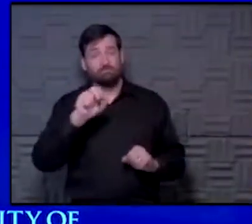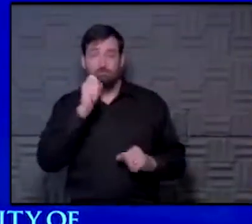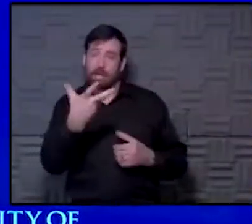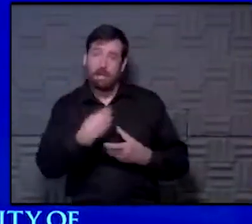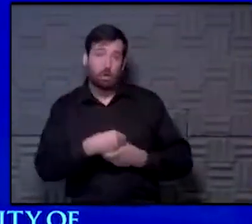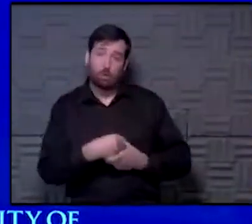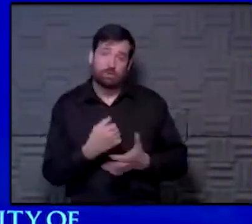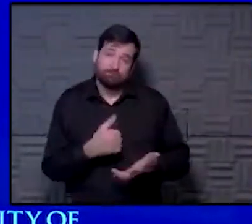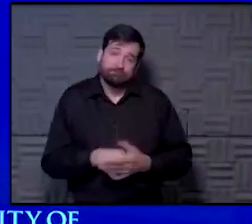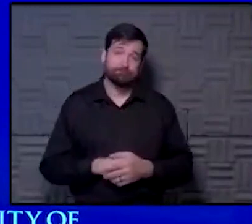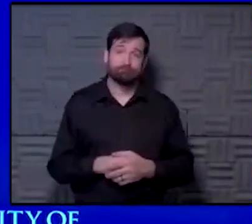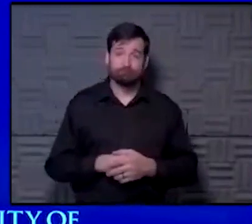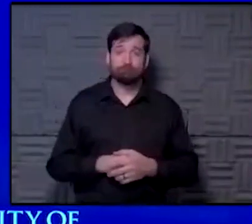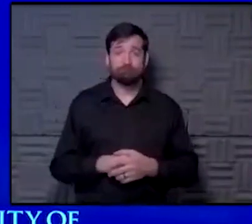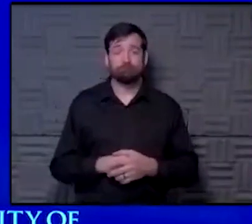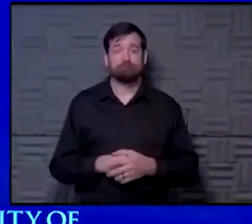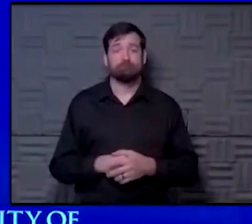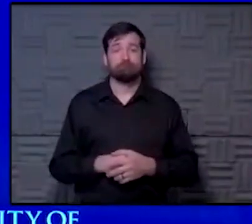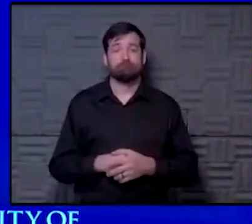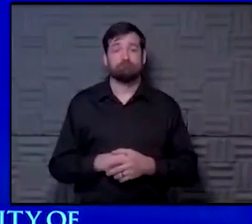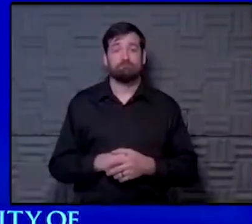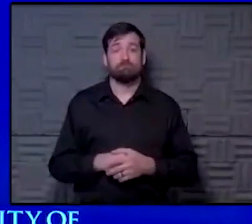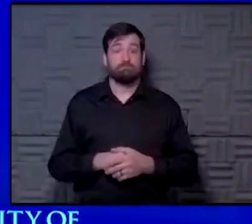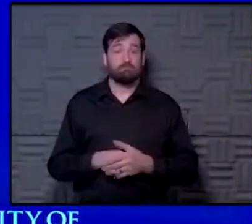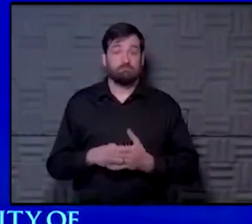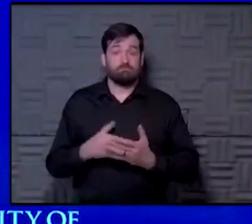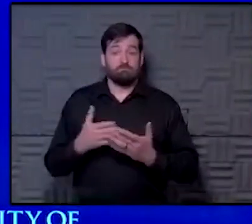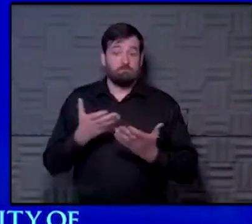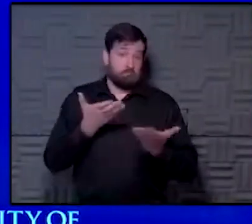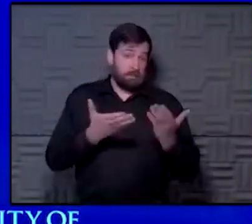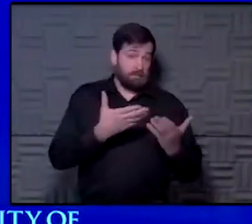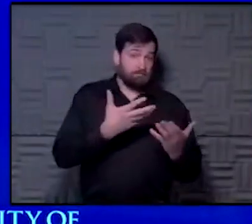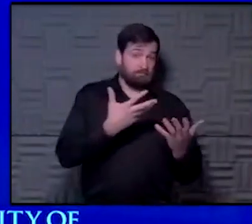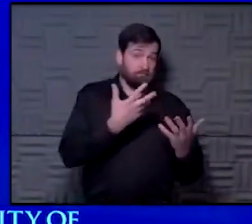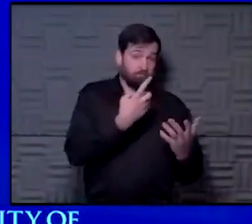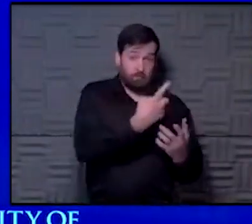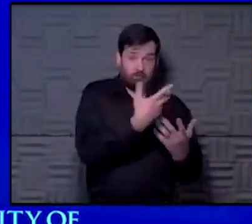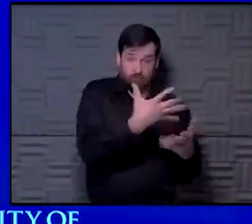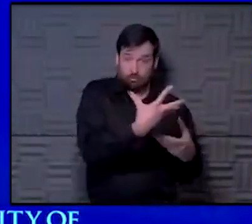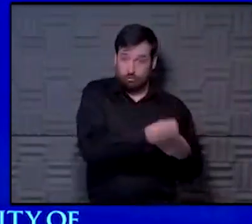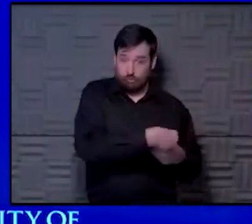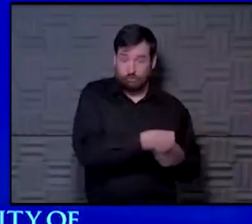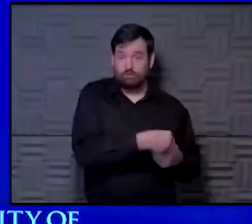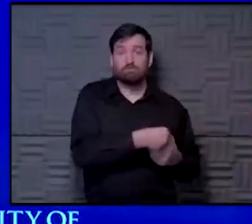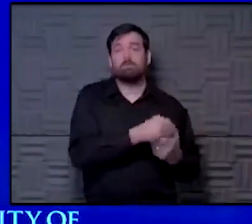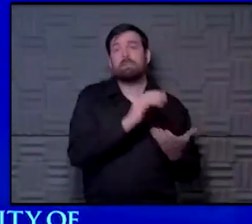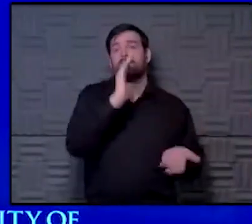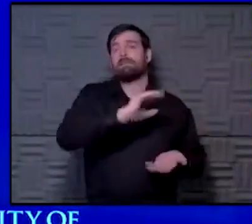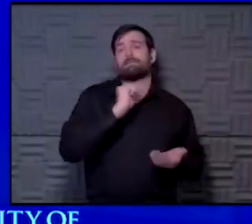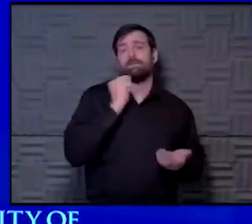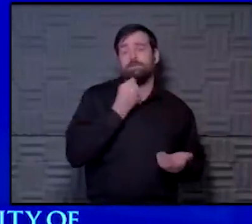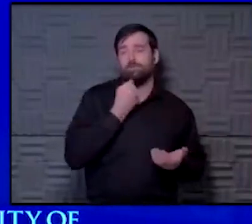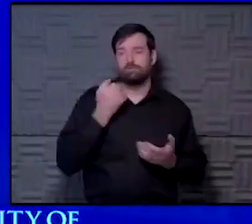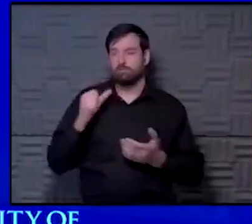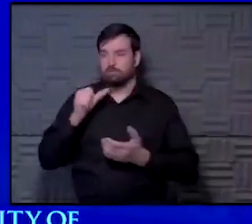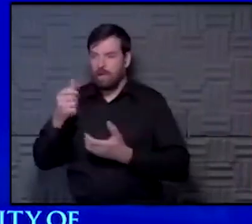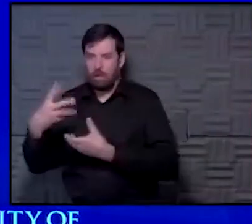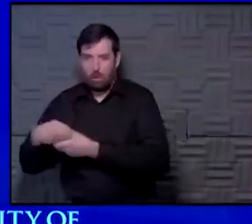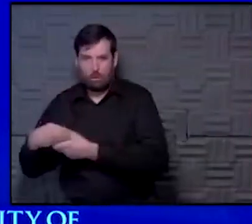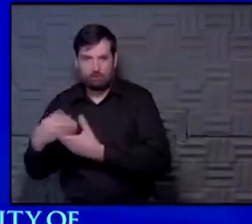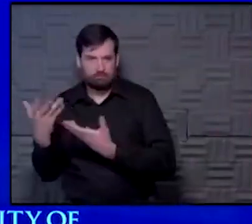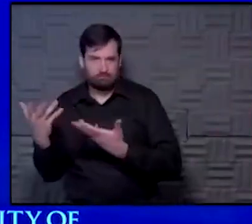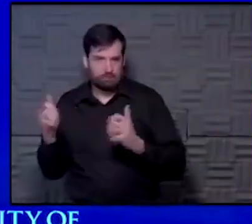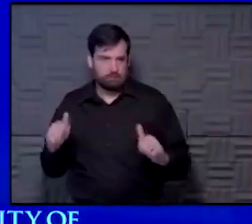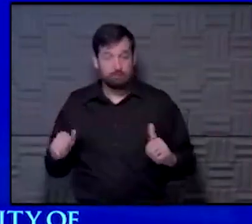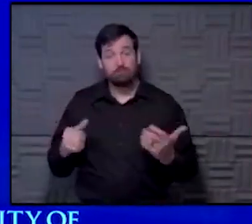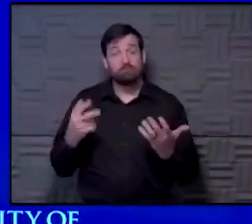vaccine. So you may have had a strain that was included and less severe disease. You may have had a strain that wasn't included. Neither one of those means